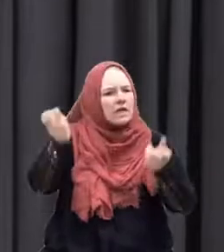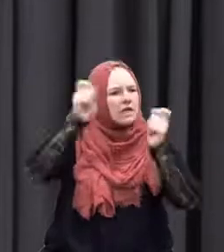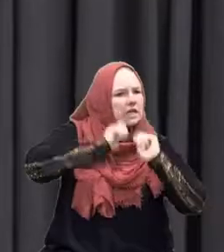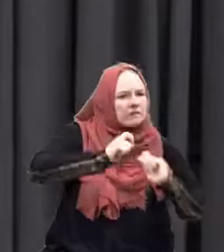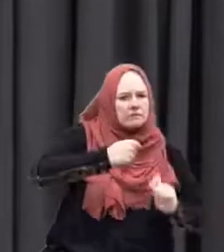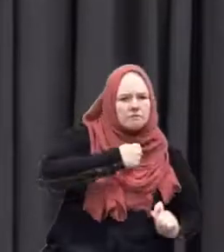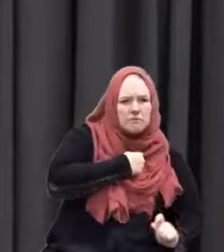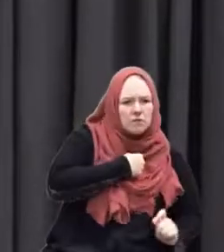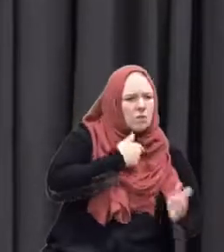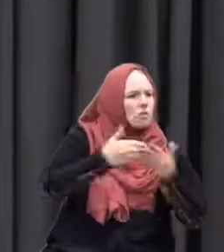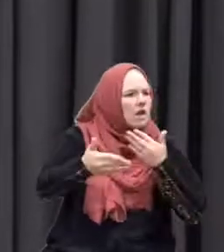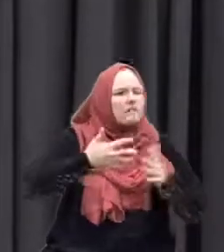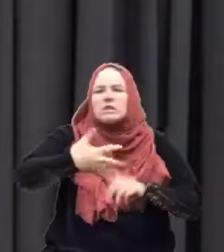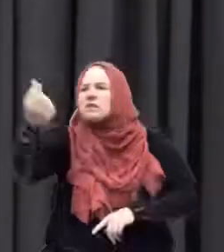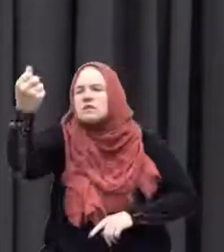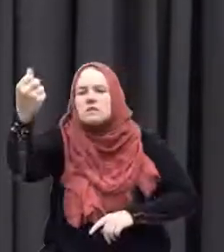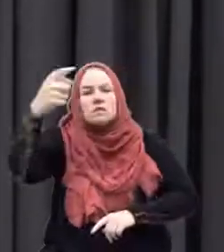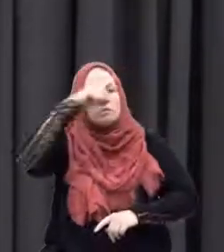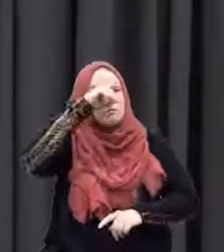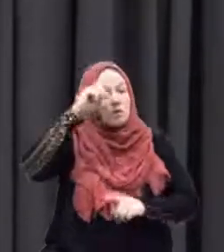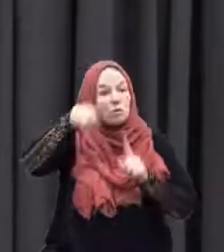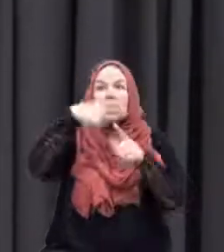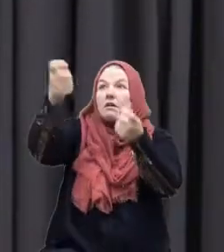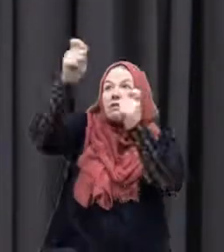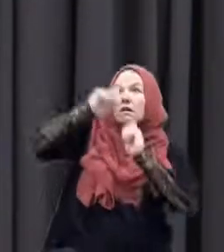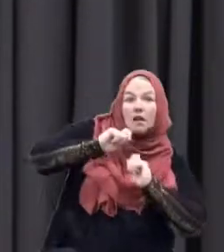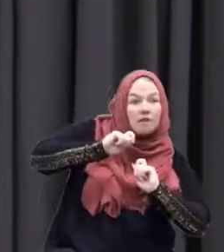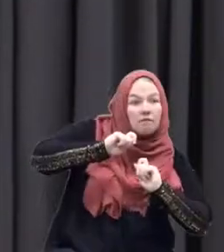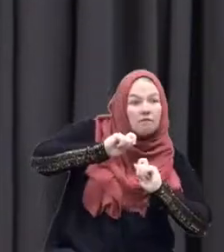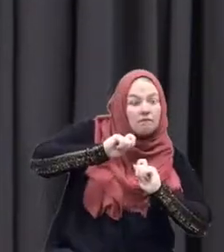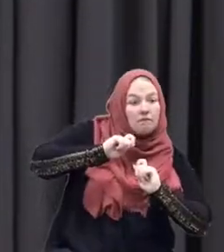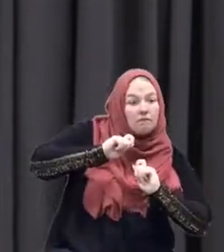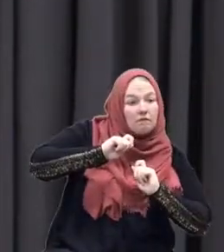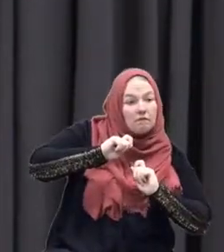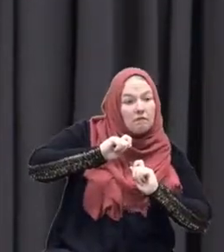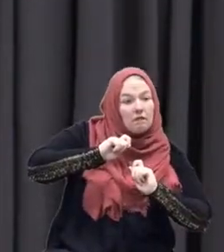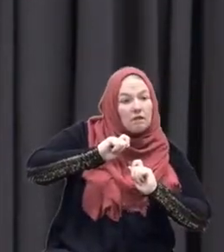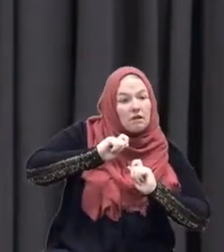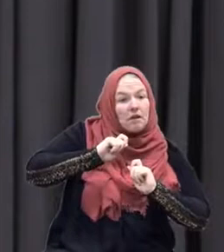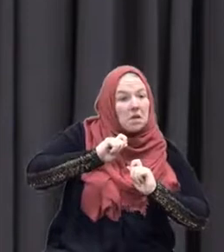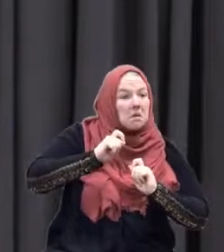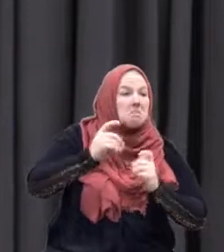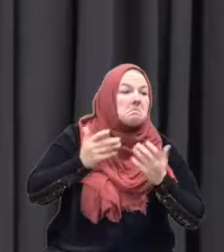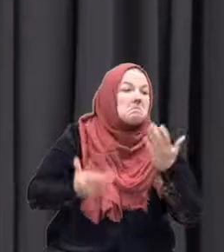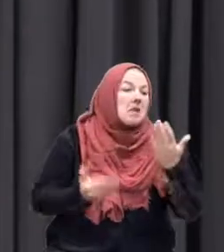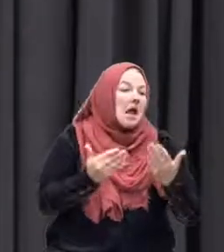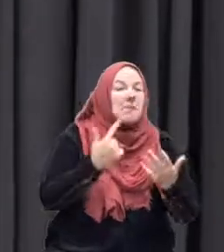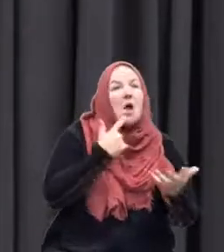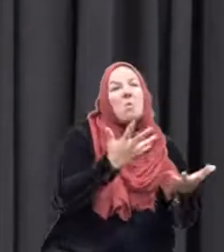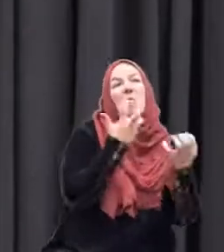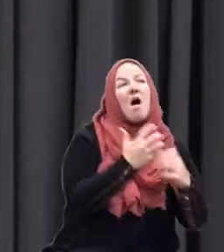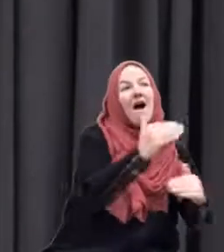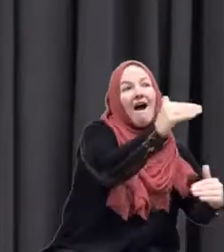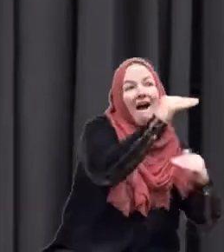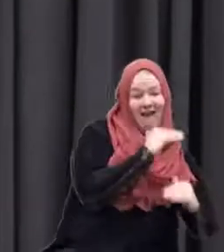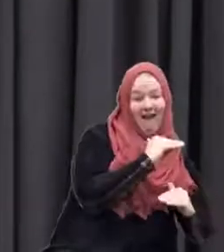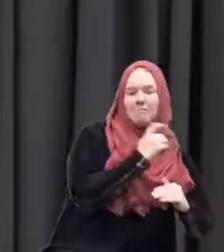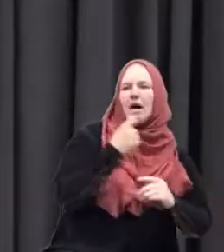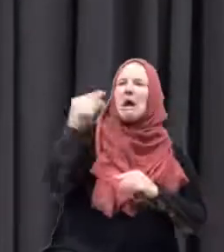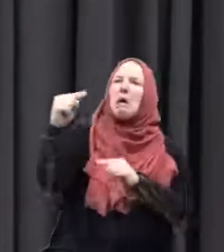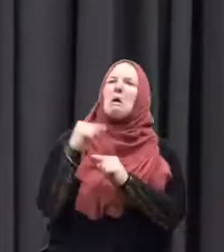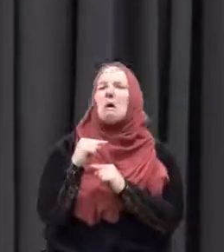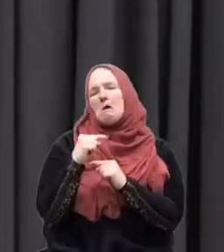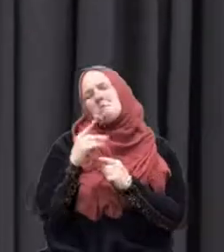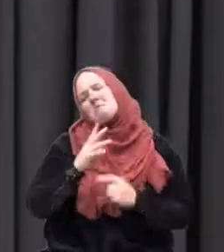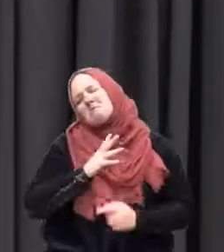for whatever He takes, because when He gives, it's a test, even if I don't recognize it. And when He takes away,